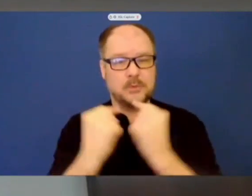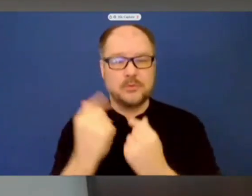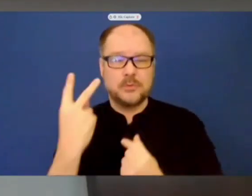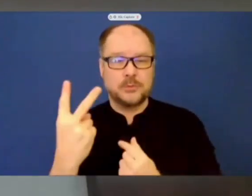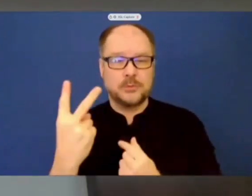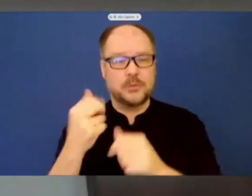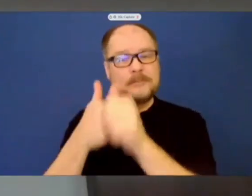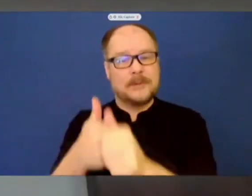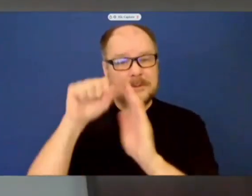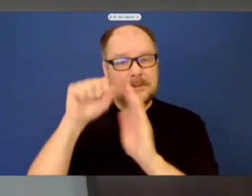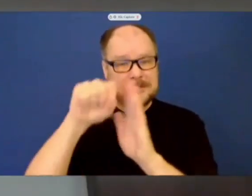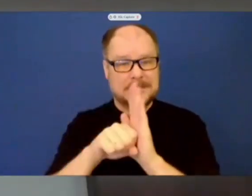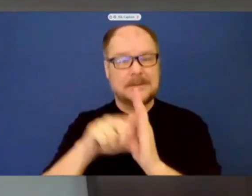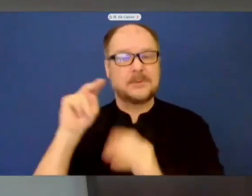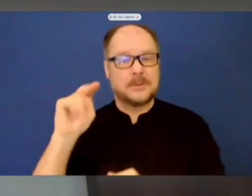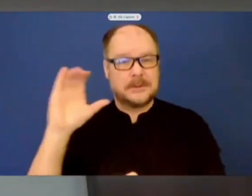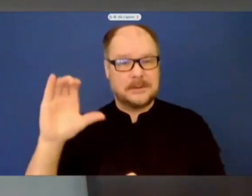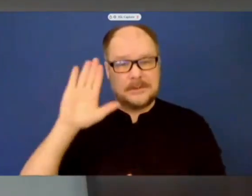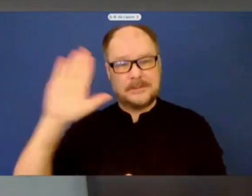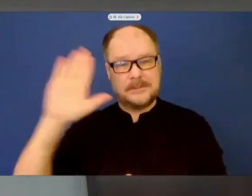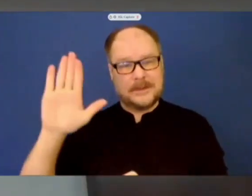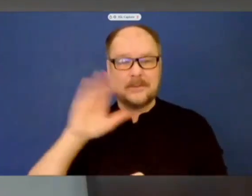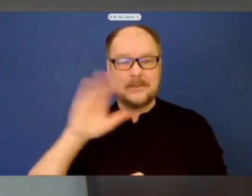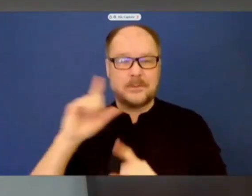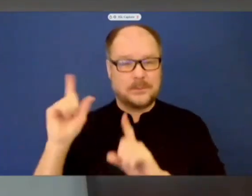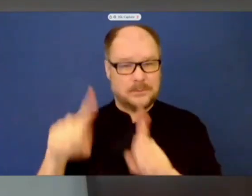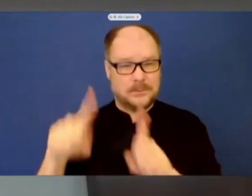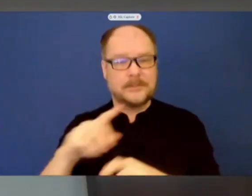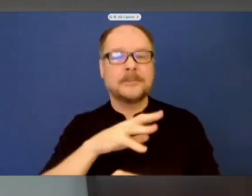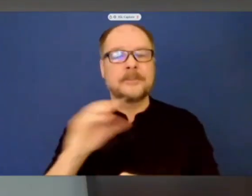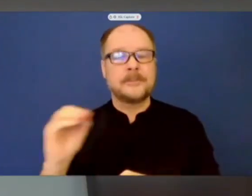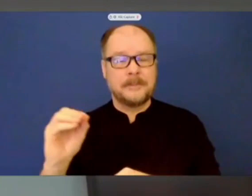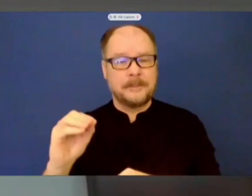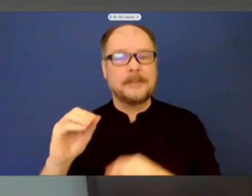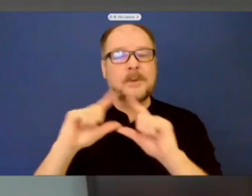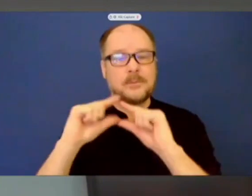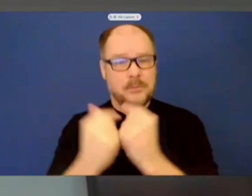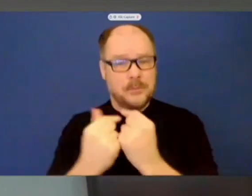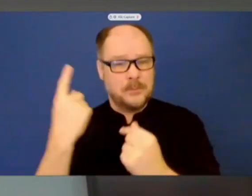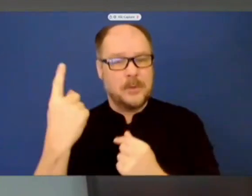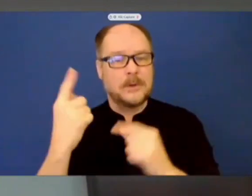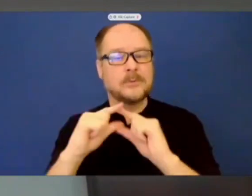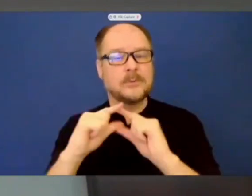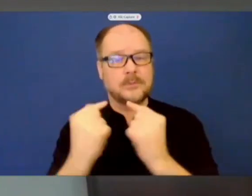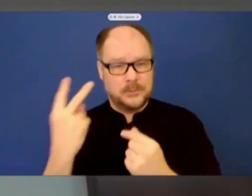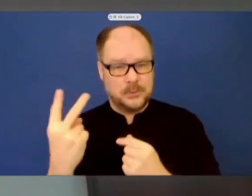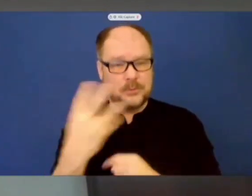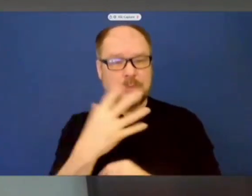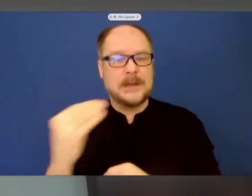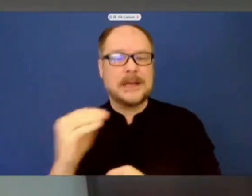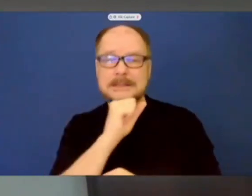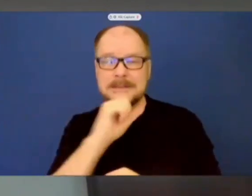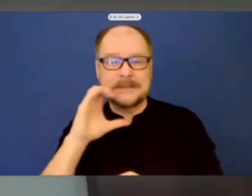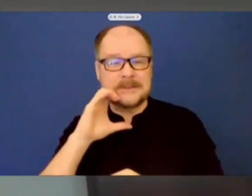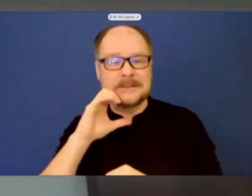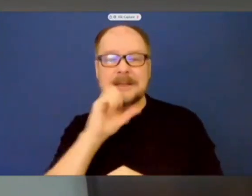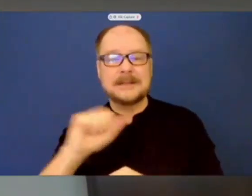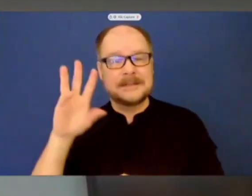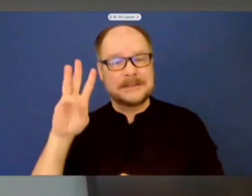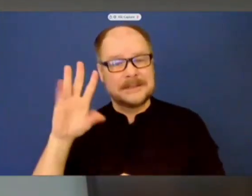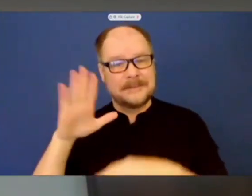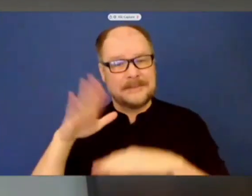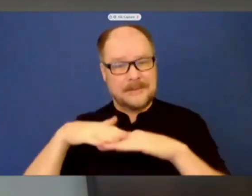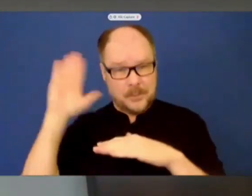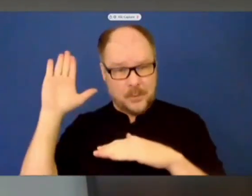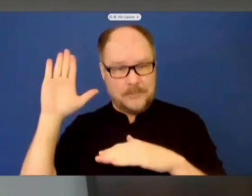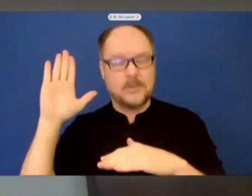guidance, and really are encouraging still individuals who fit in groups 1 and groups 2, including our seniors over the age of 65 who have not yet been